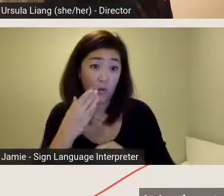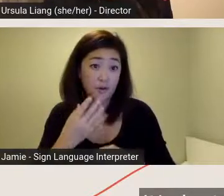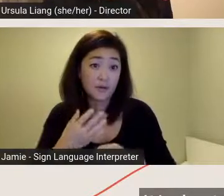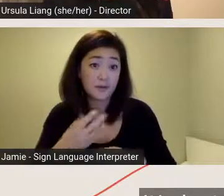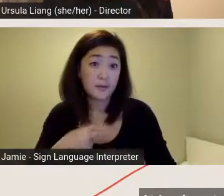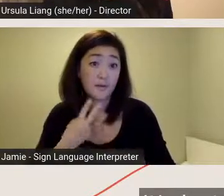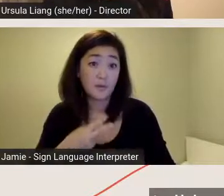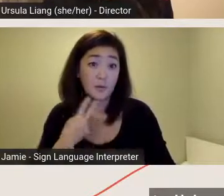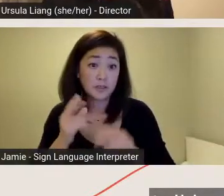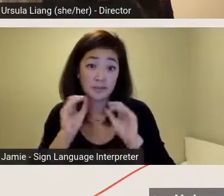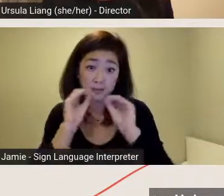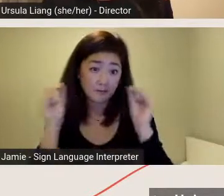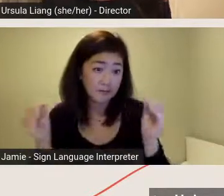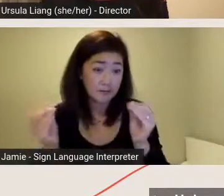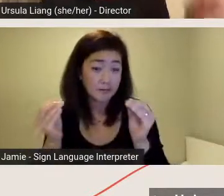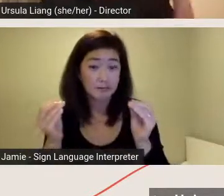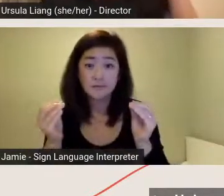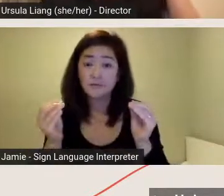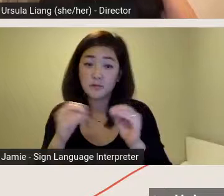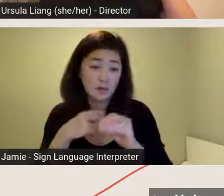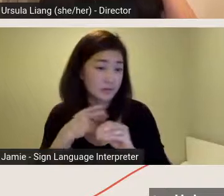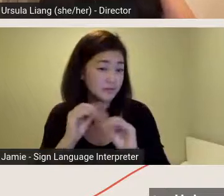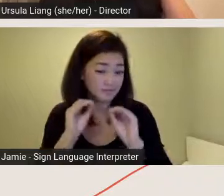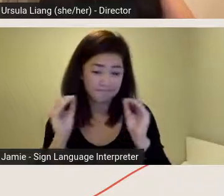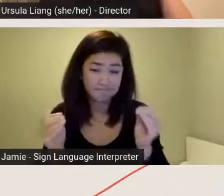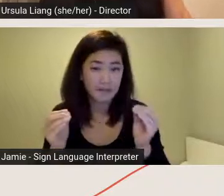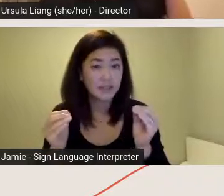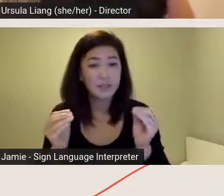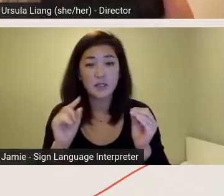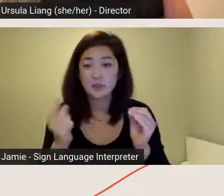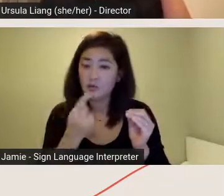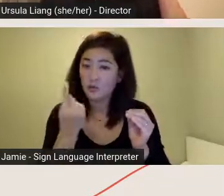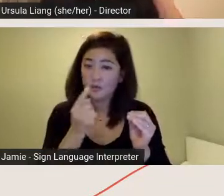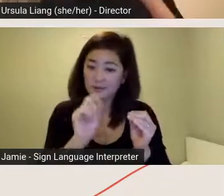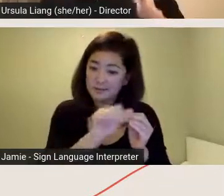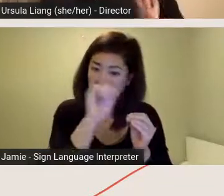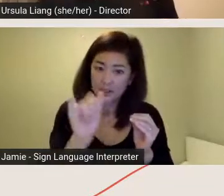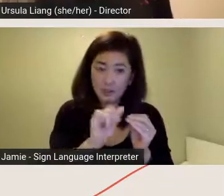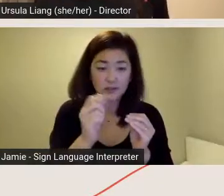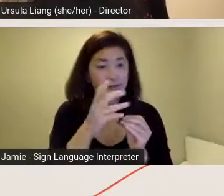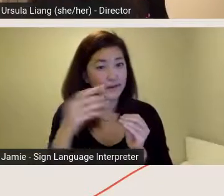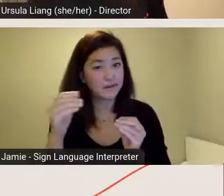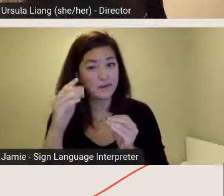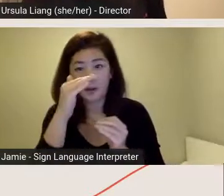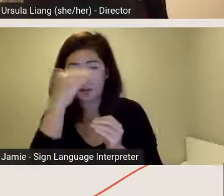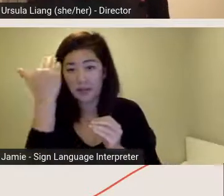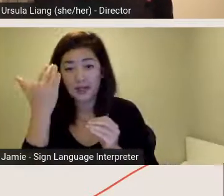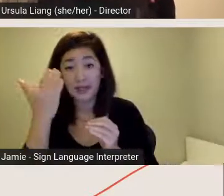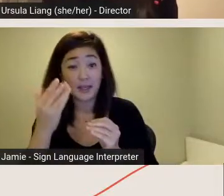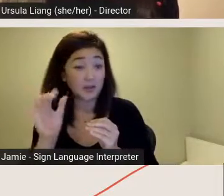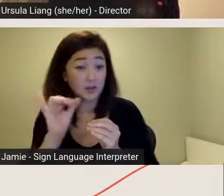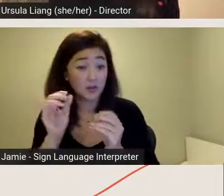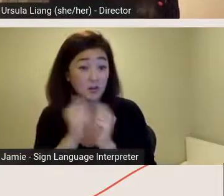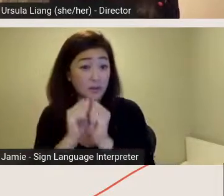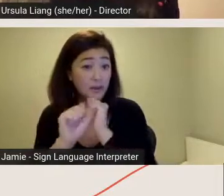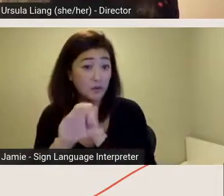and Asian communities talking. That's even in the news archive, the news reporters. And I think that's